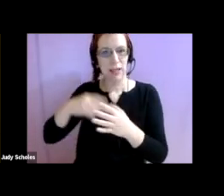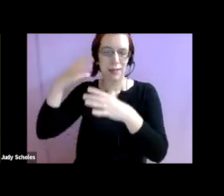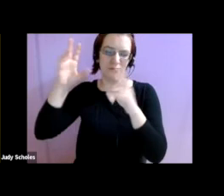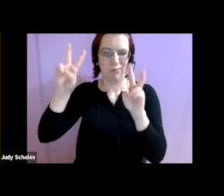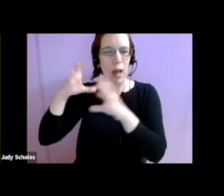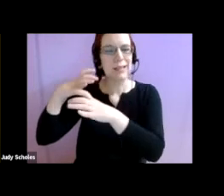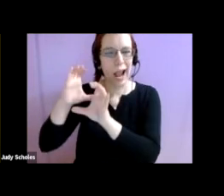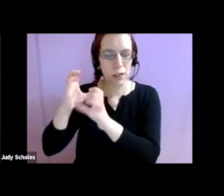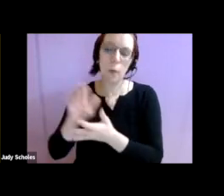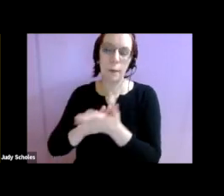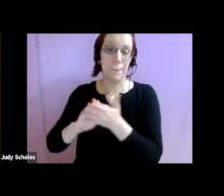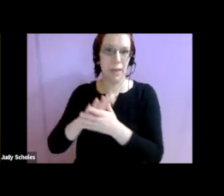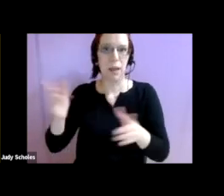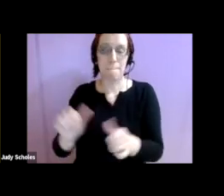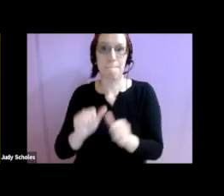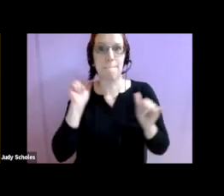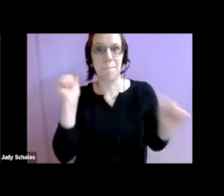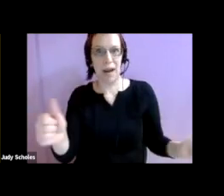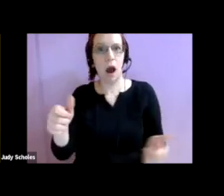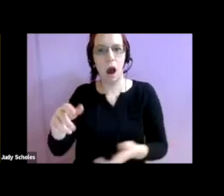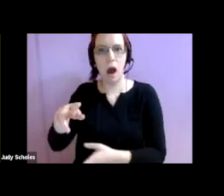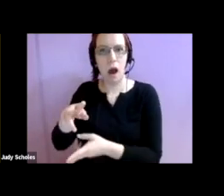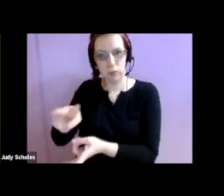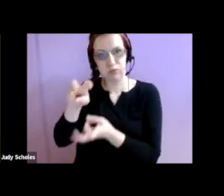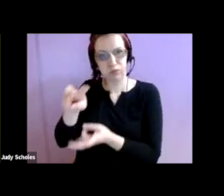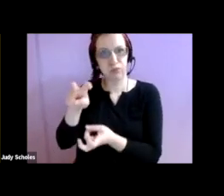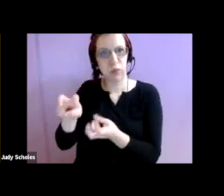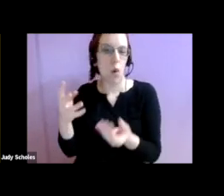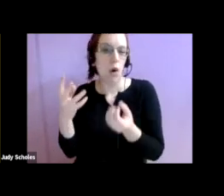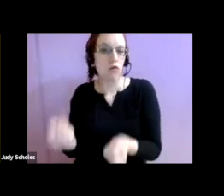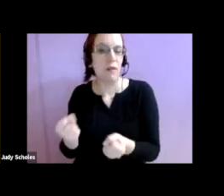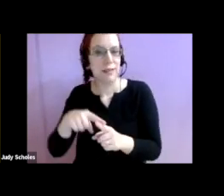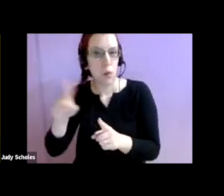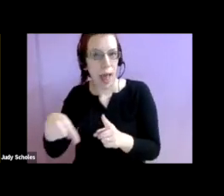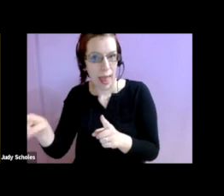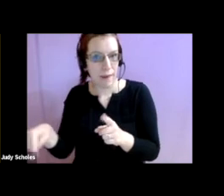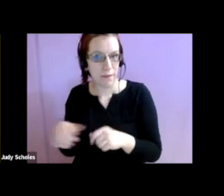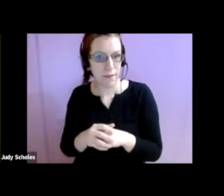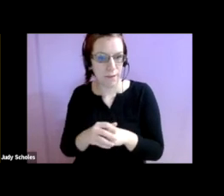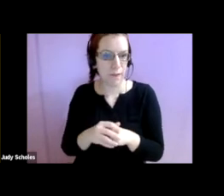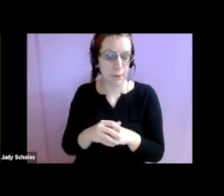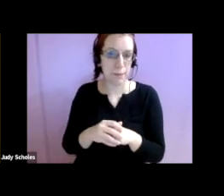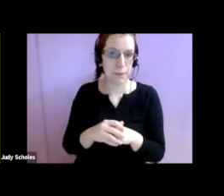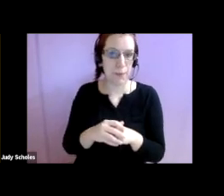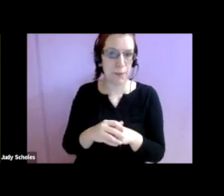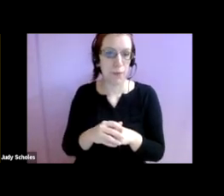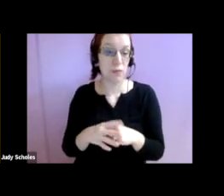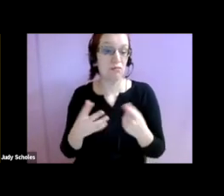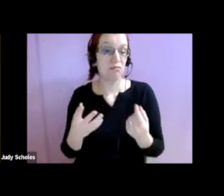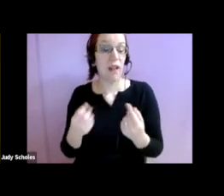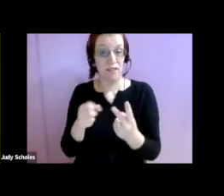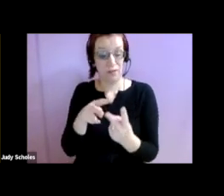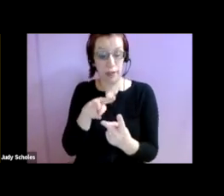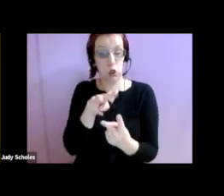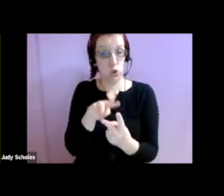gravitational wave detector, most recently updated in Europe. And there are a couple